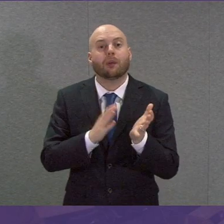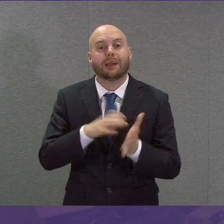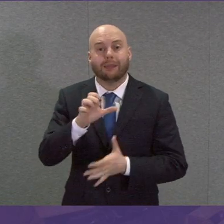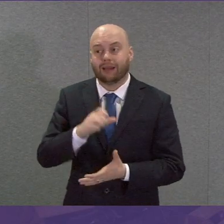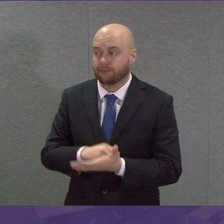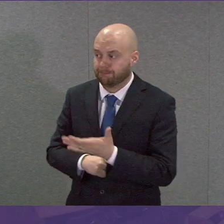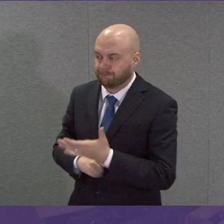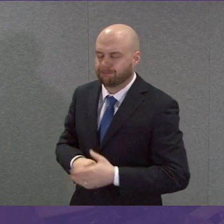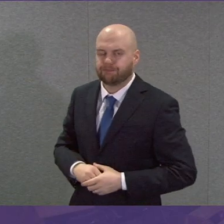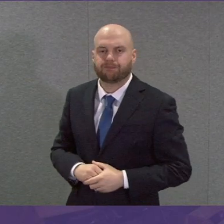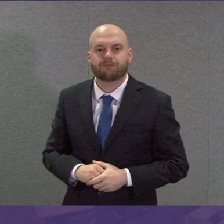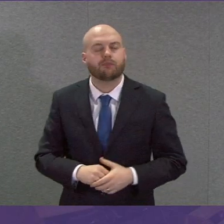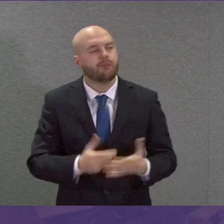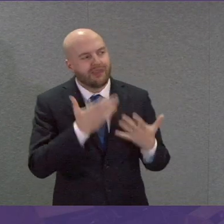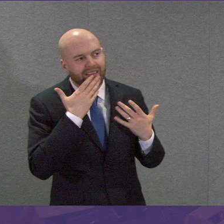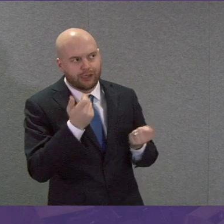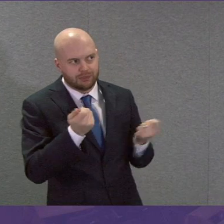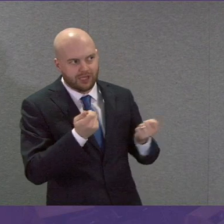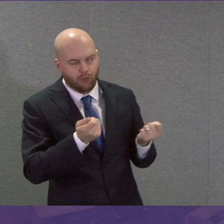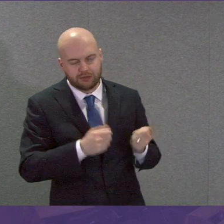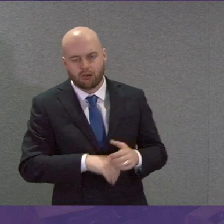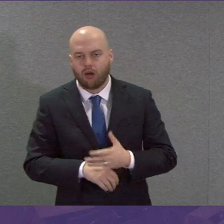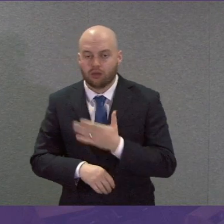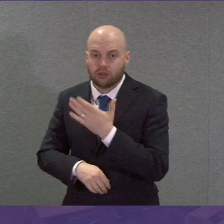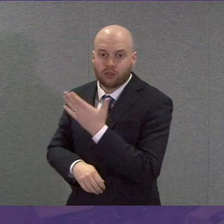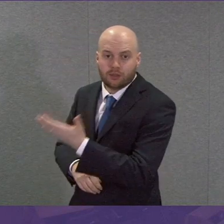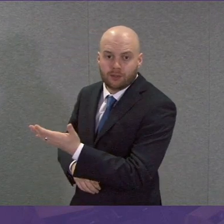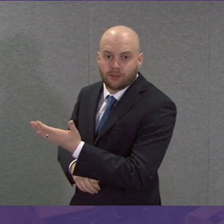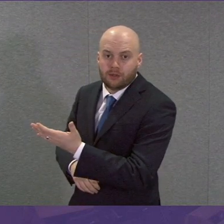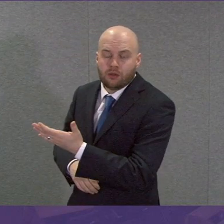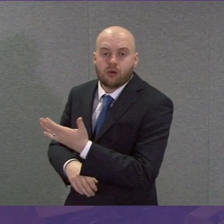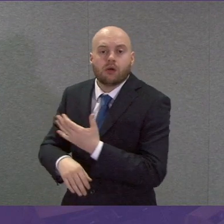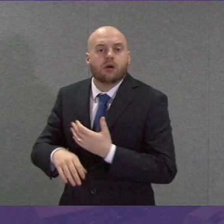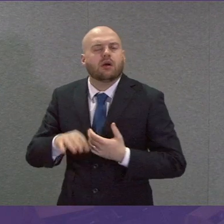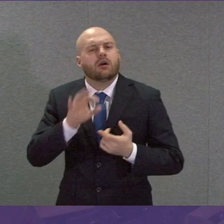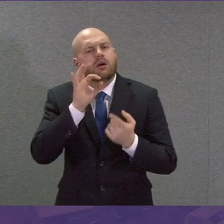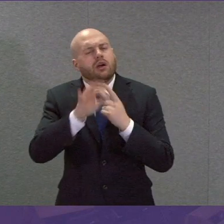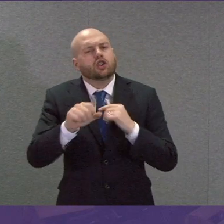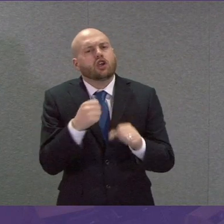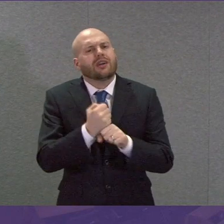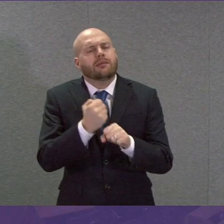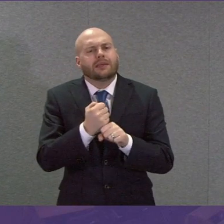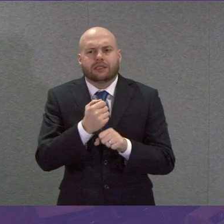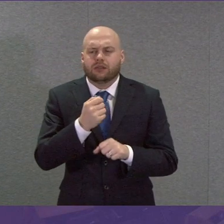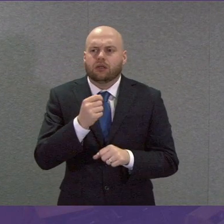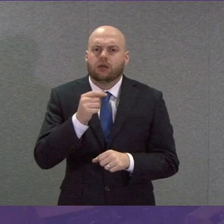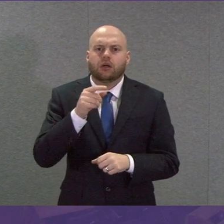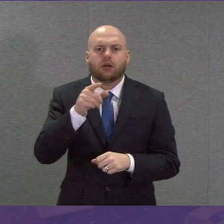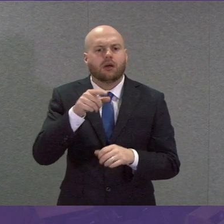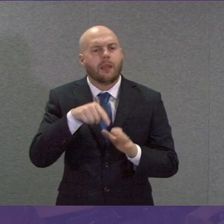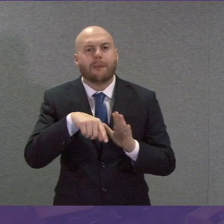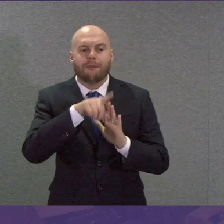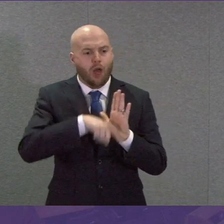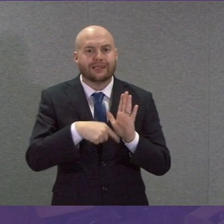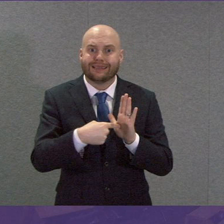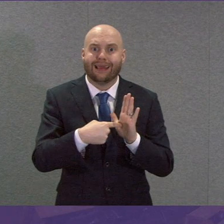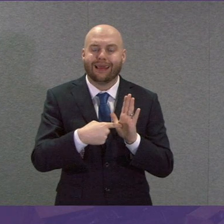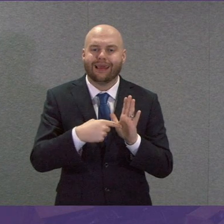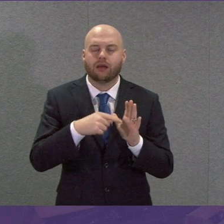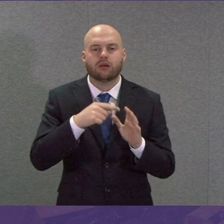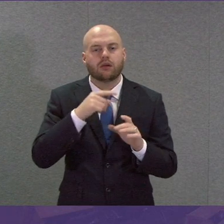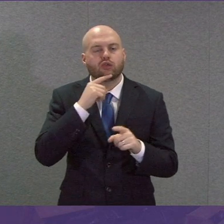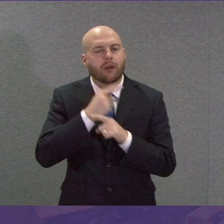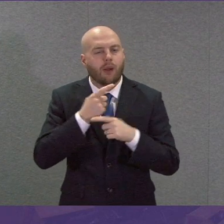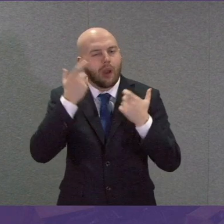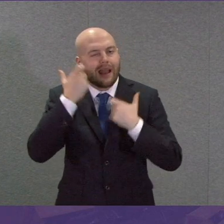Thank you, Presiding Officer. Can I ask the Cabinet Secretary what role the Scottish Government has had in ensuring that the policy paper outlining the legislation